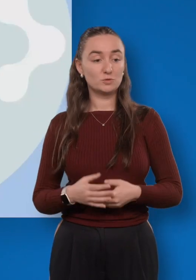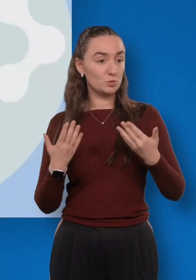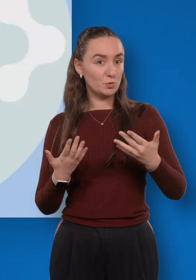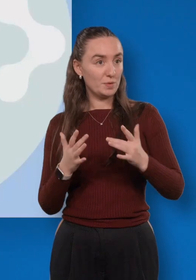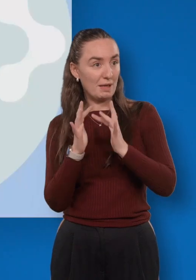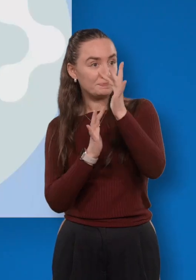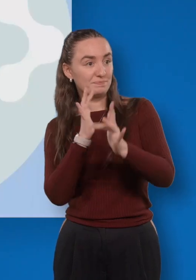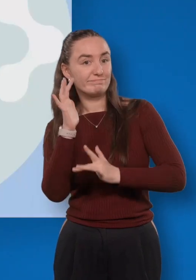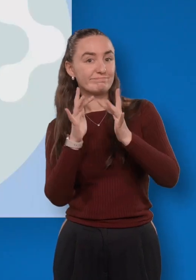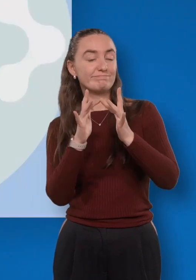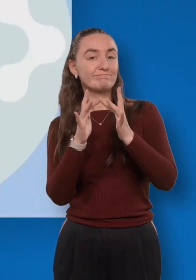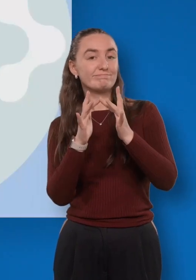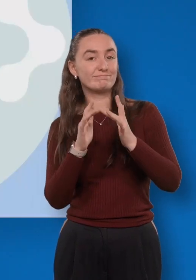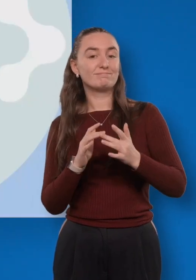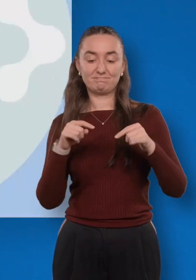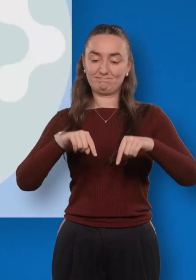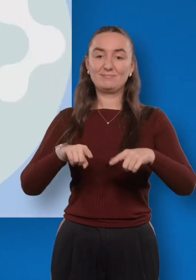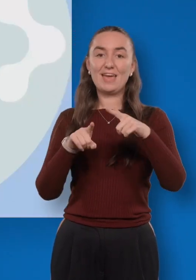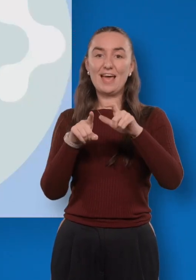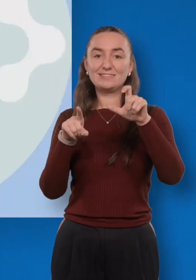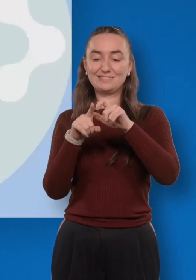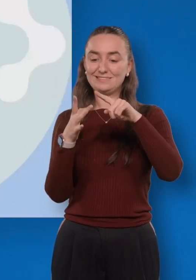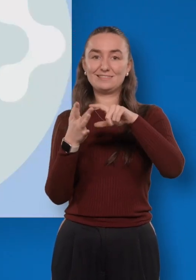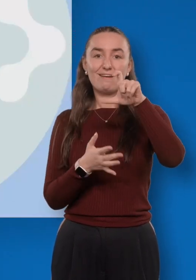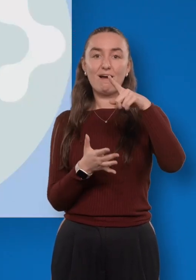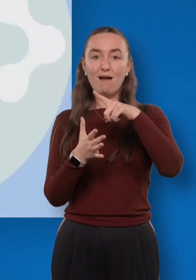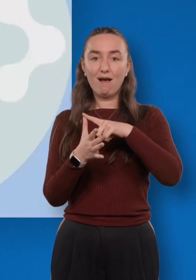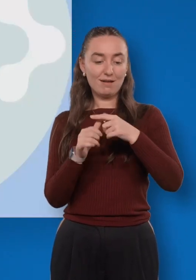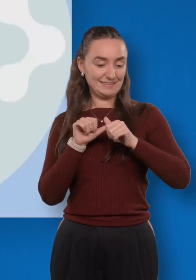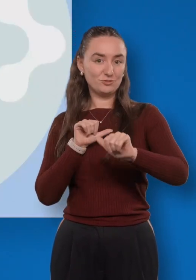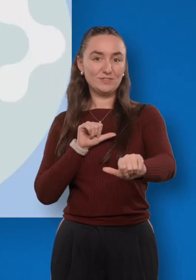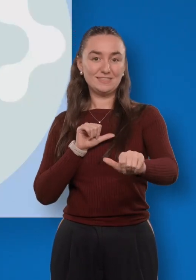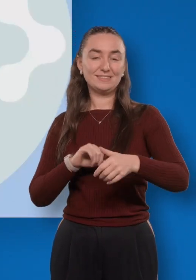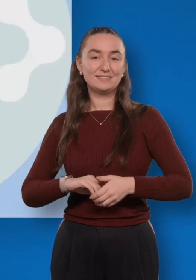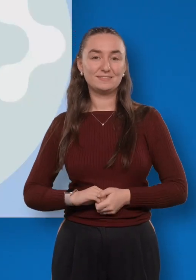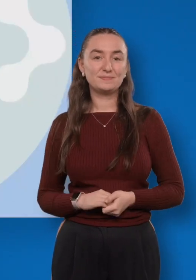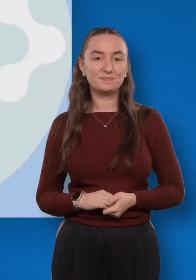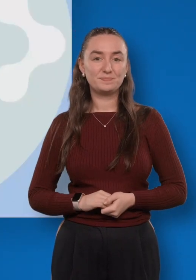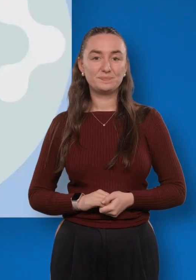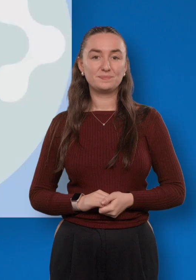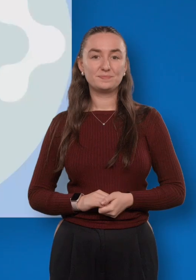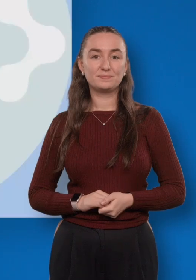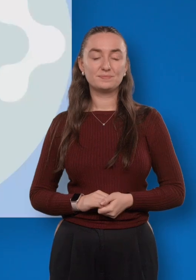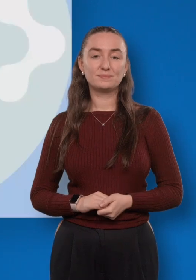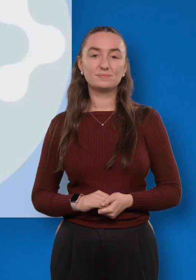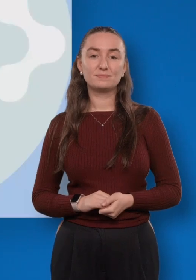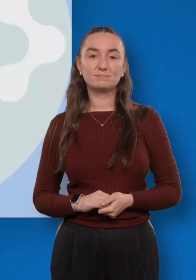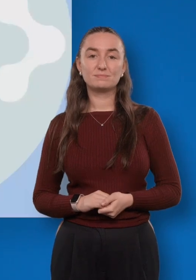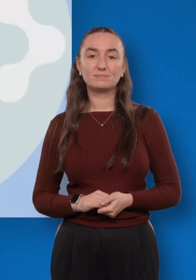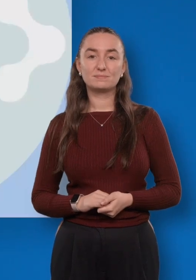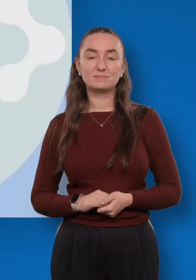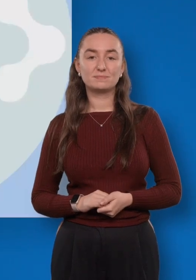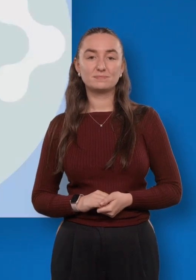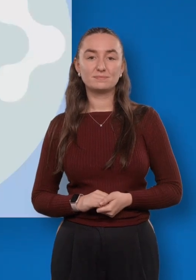webinar of our EDICa seminar series. And I'm going